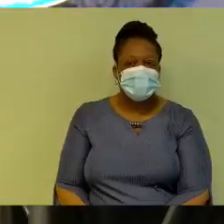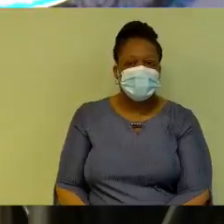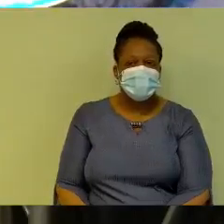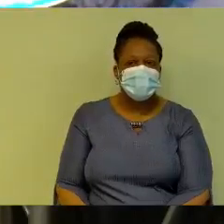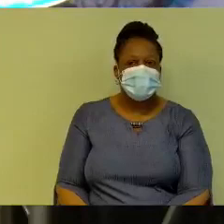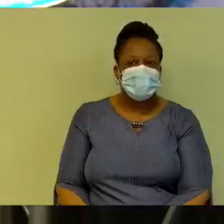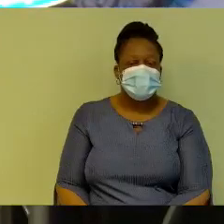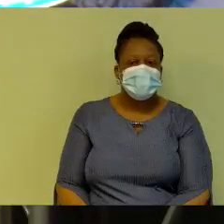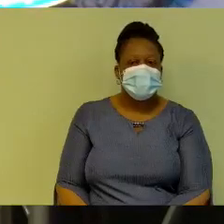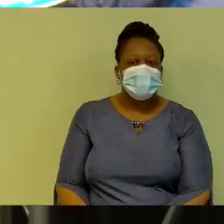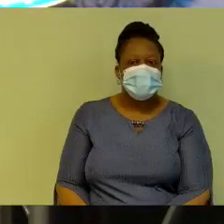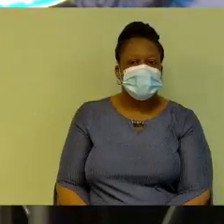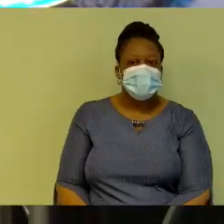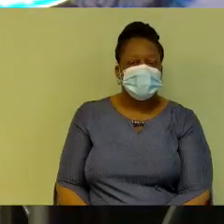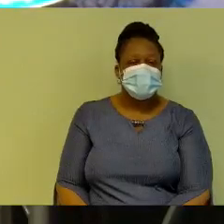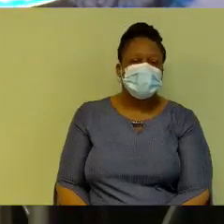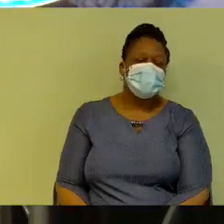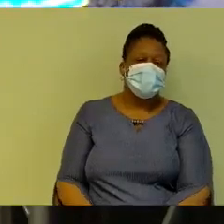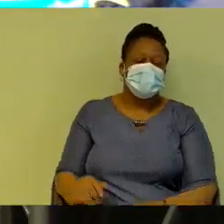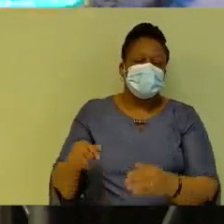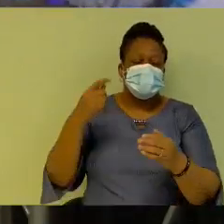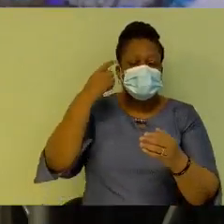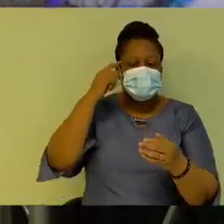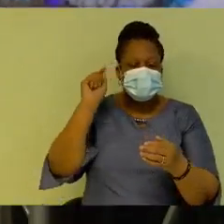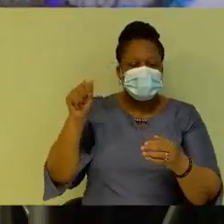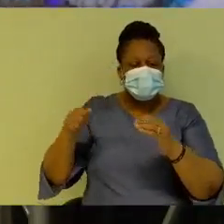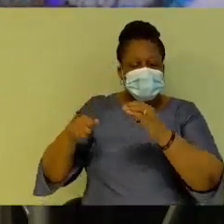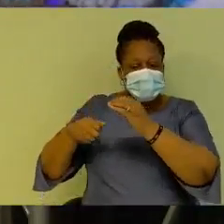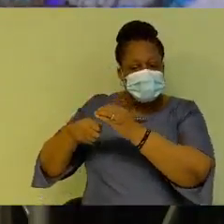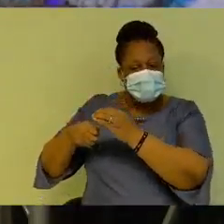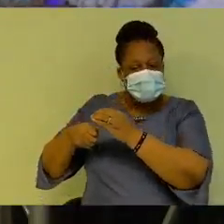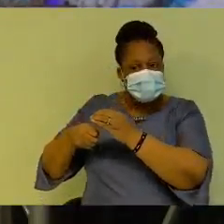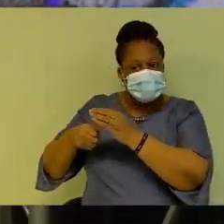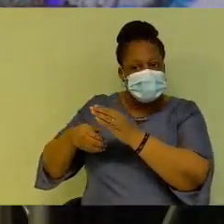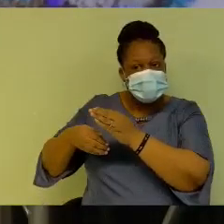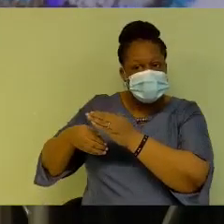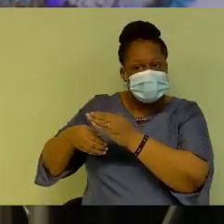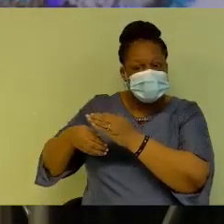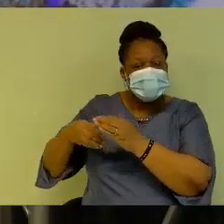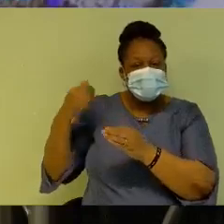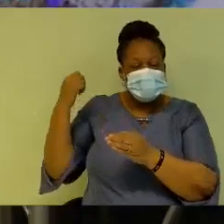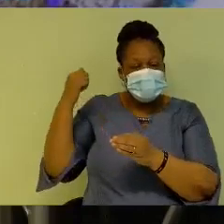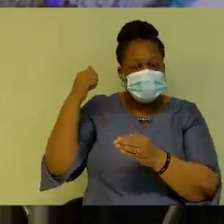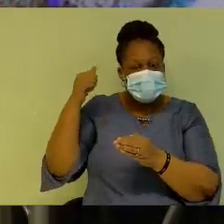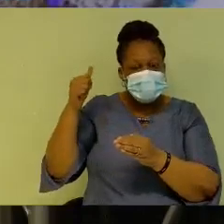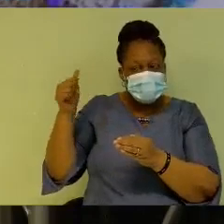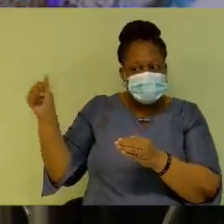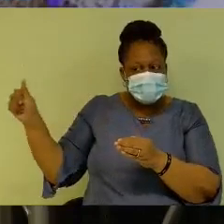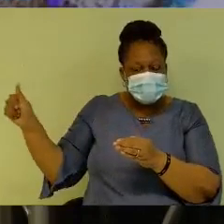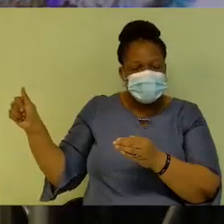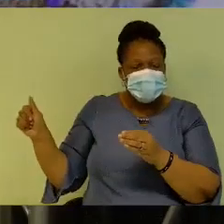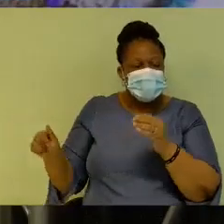Now, in terms of quarantine, St. Kitts and Nevis, our Ministry of Health, we started